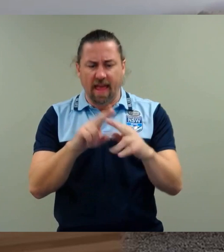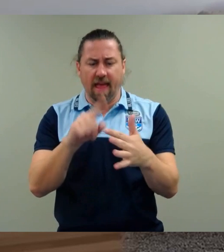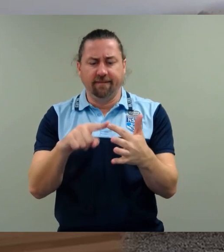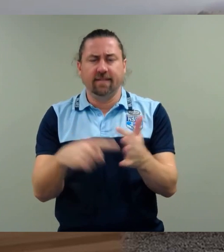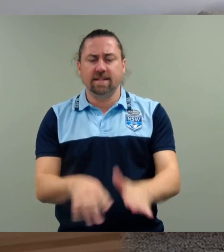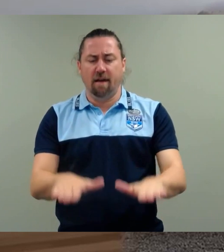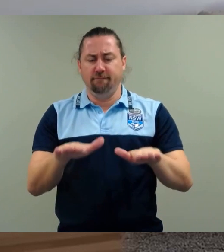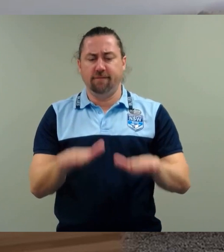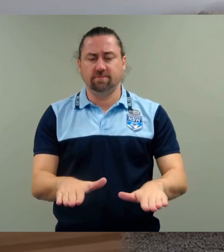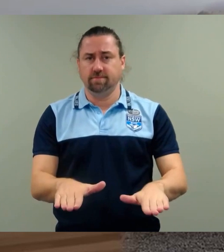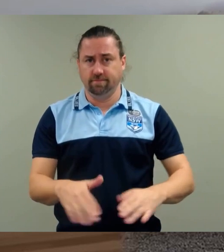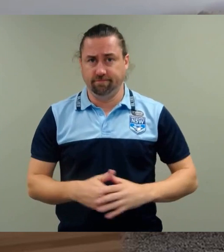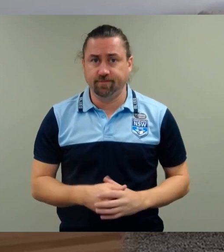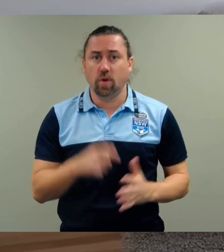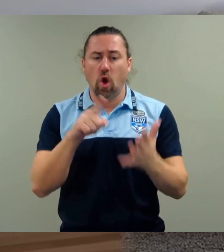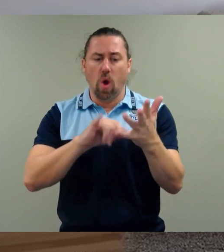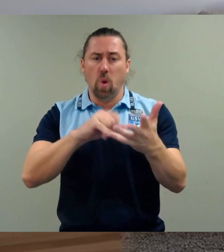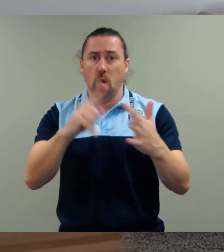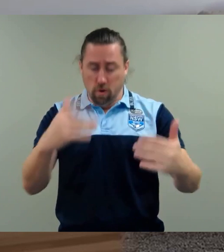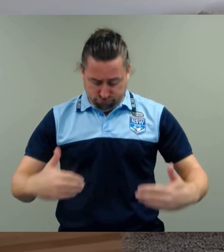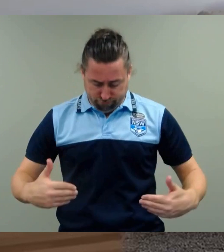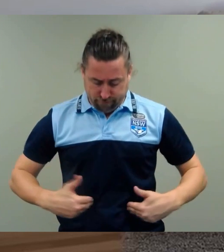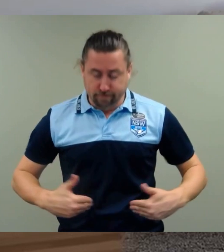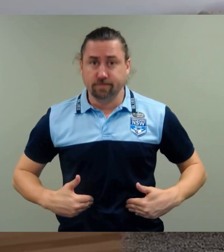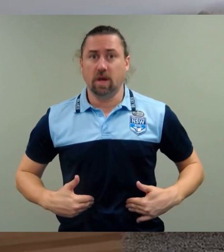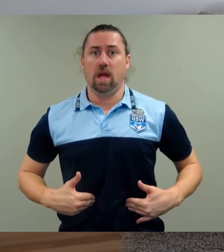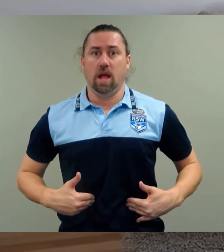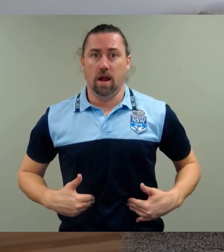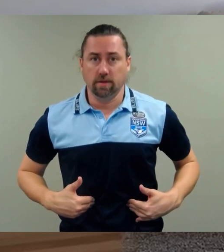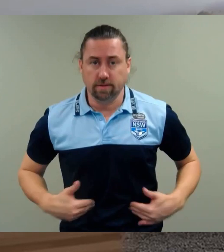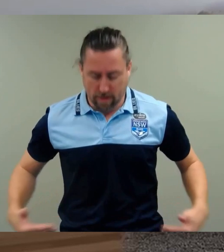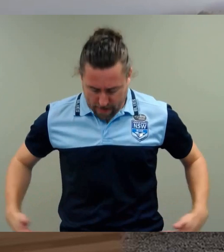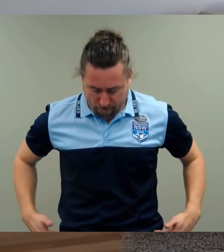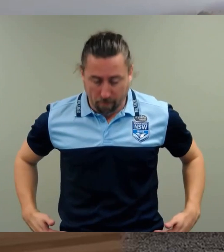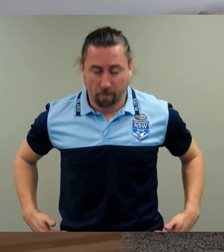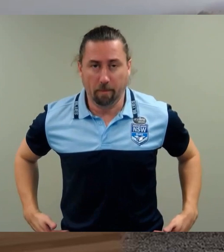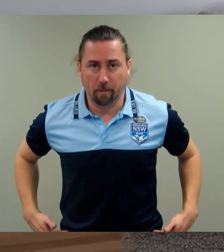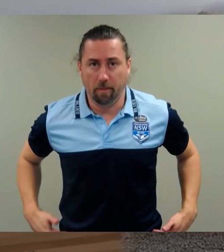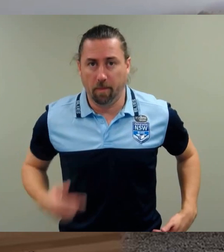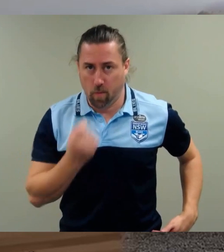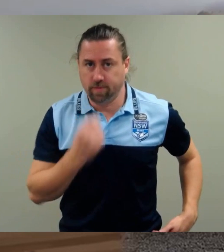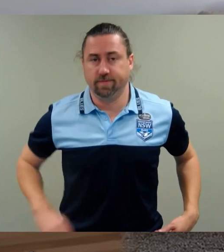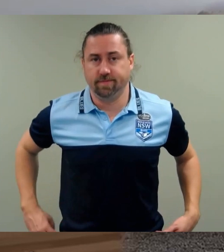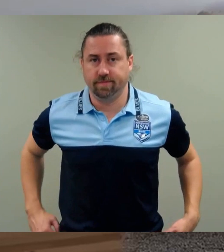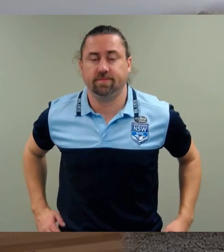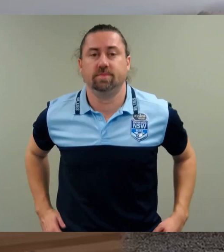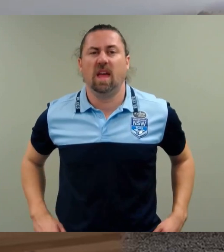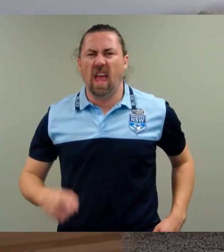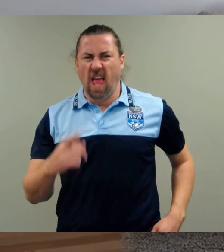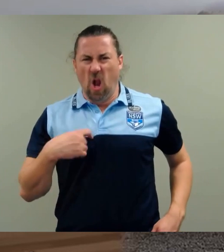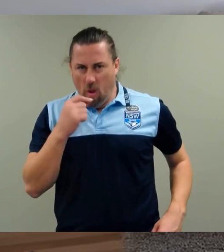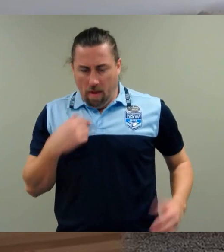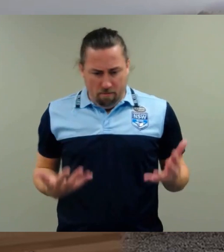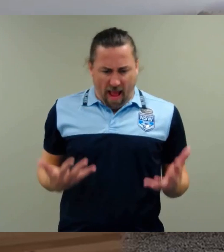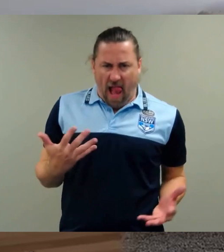floor. We're going to engage our abdominal muscles and start to lean forward slightly at our hips. If you require